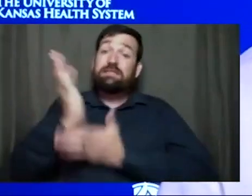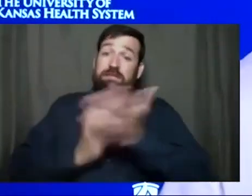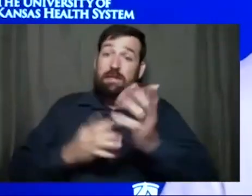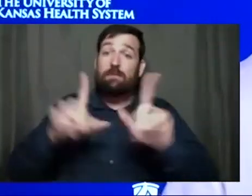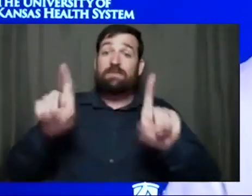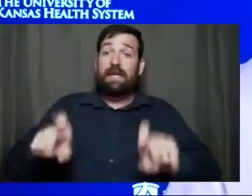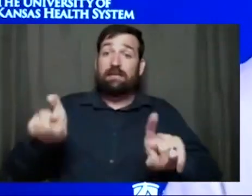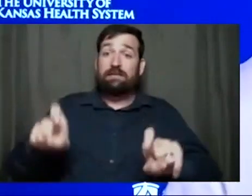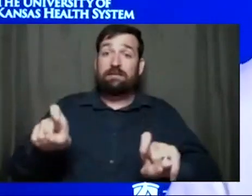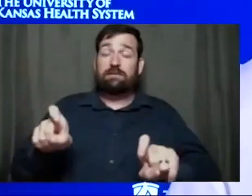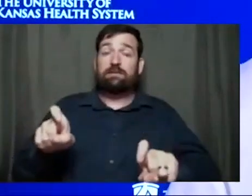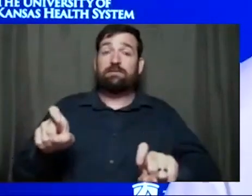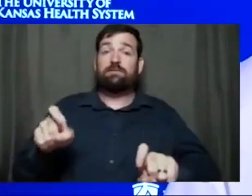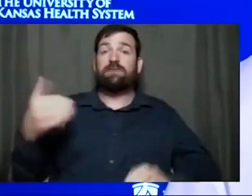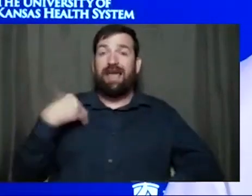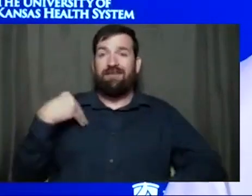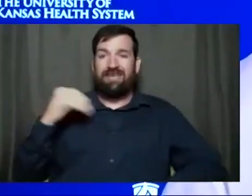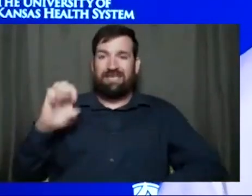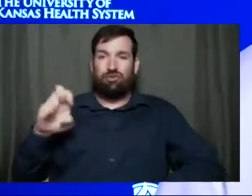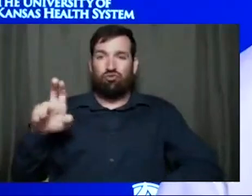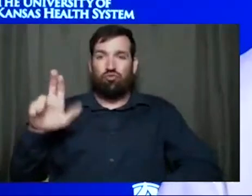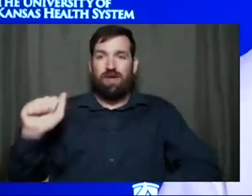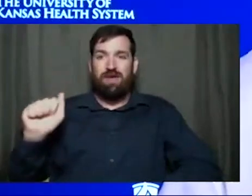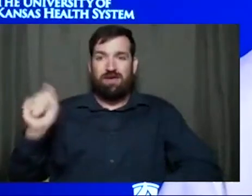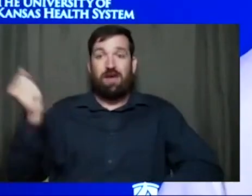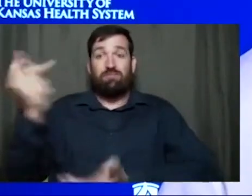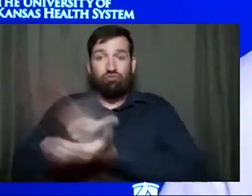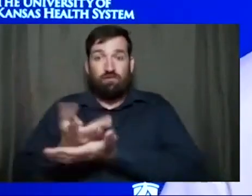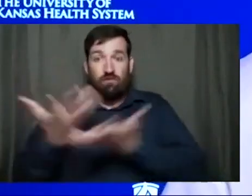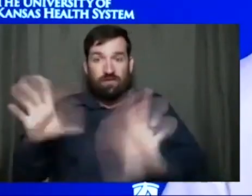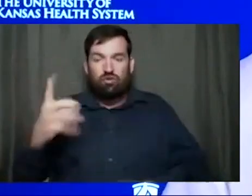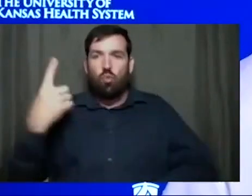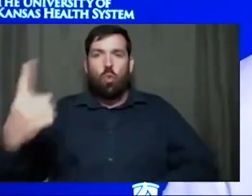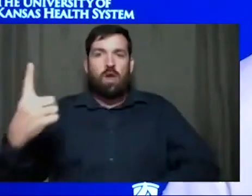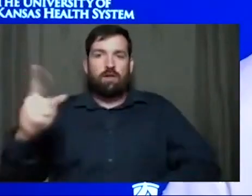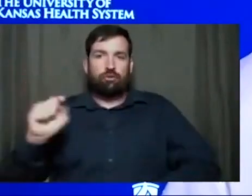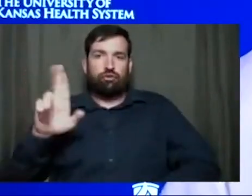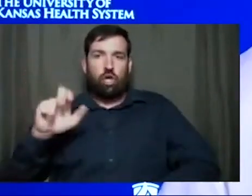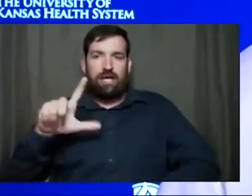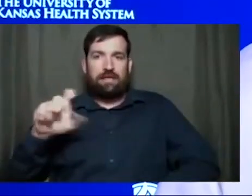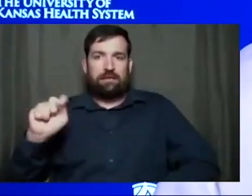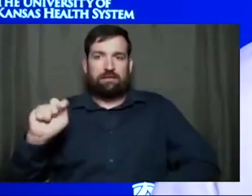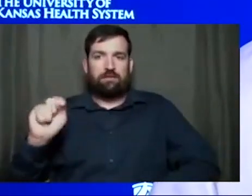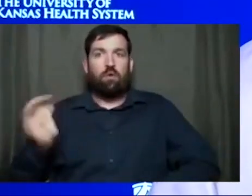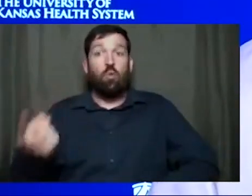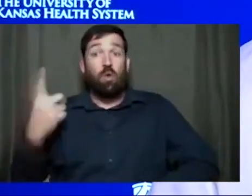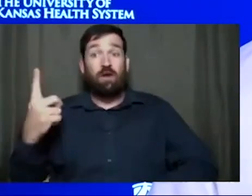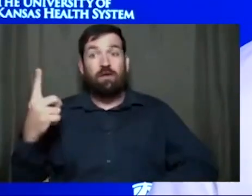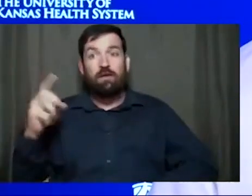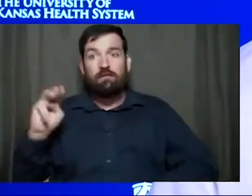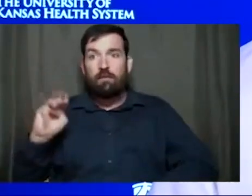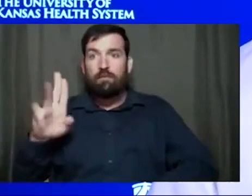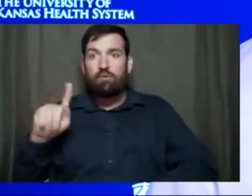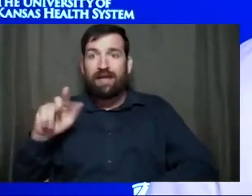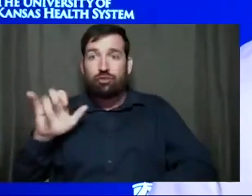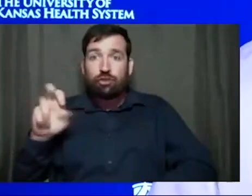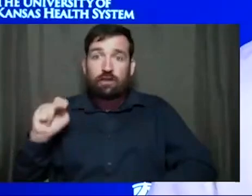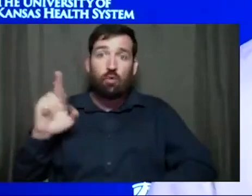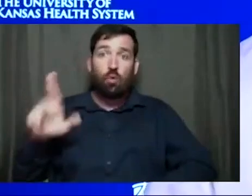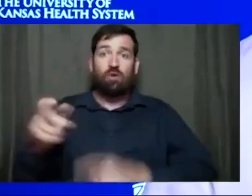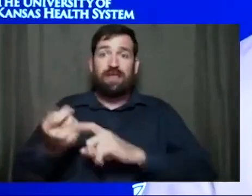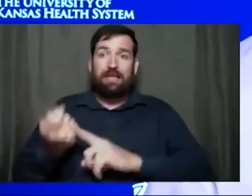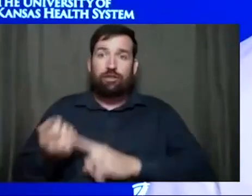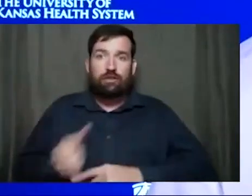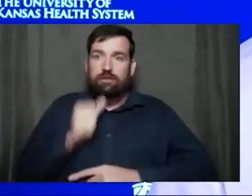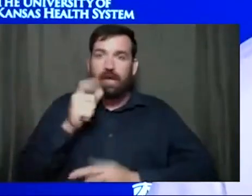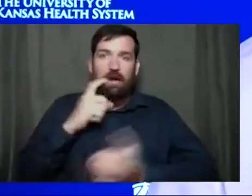have EUA approval that have only one target. There is a concern because of one of the mutations or deletions in Omicron that it doesn't pick it up. So there are